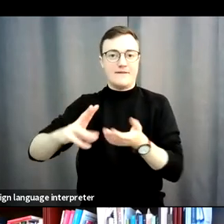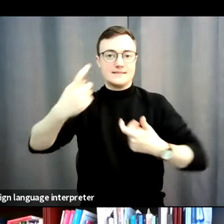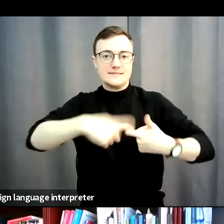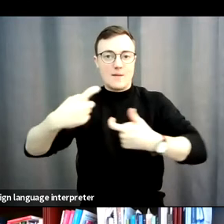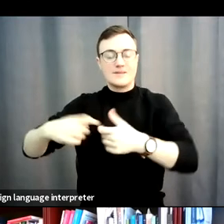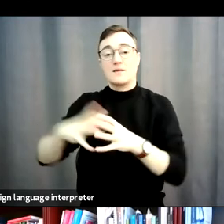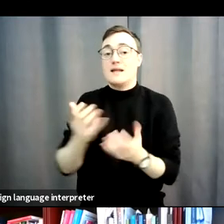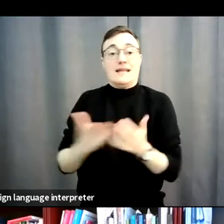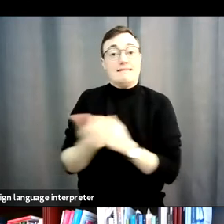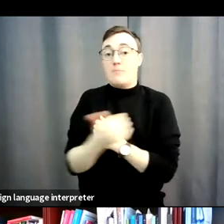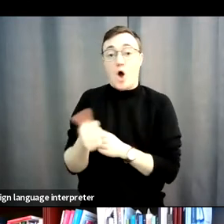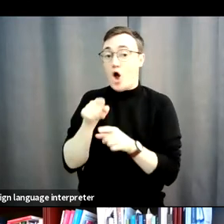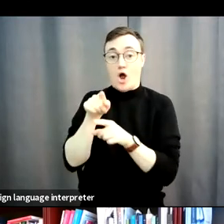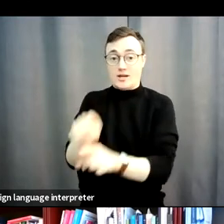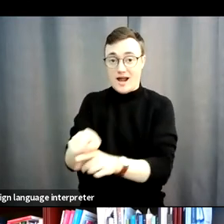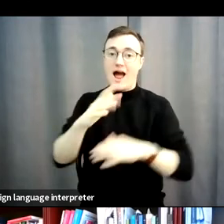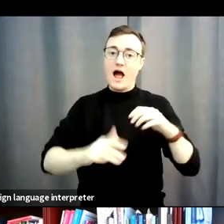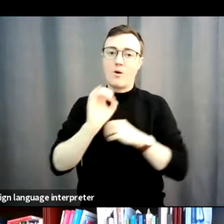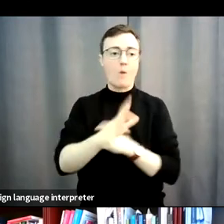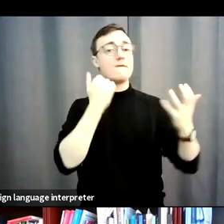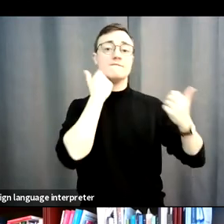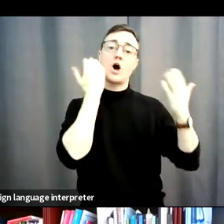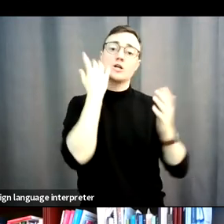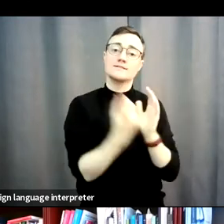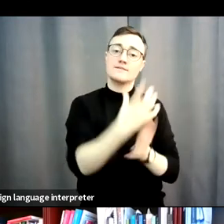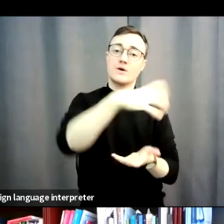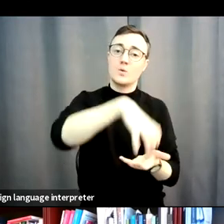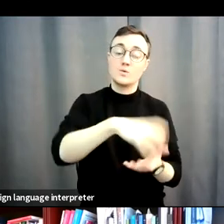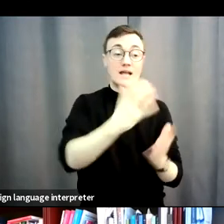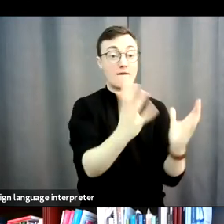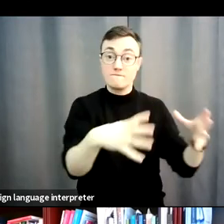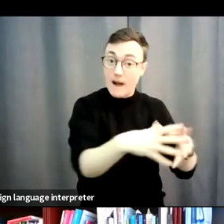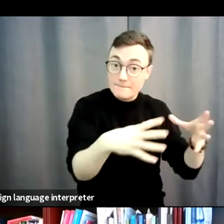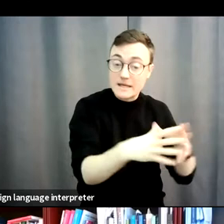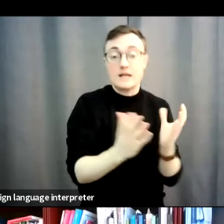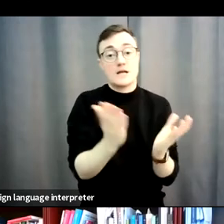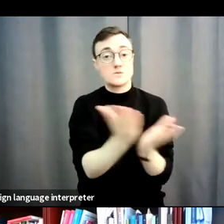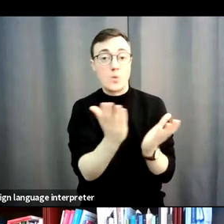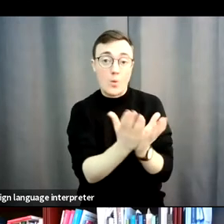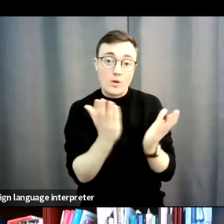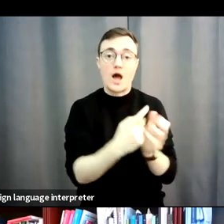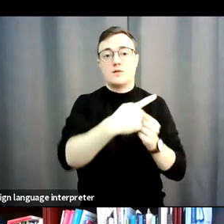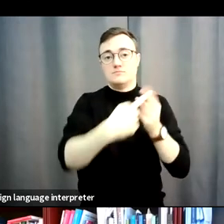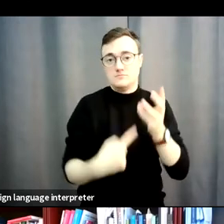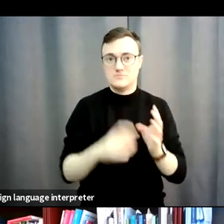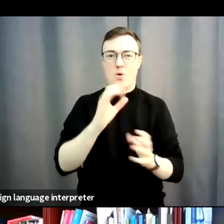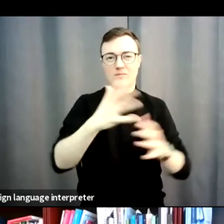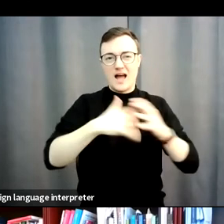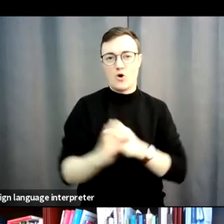with any everyday matter affecting the child in the family, at school, etc. But this is about the individual